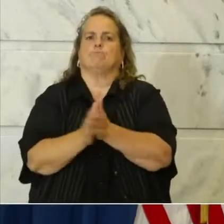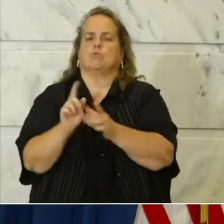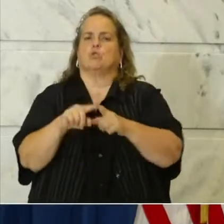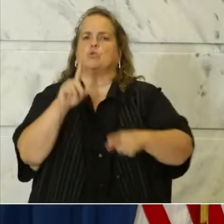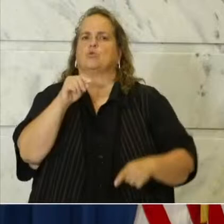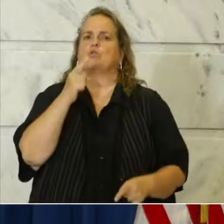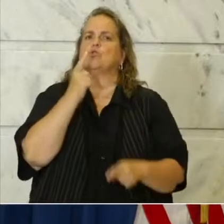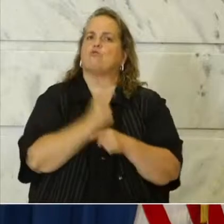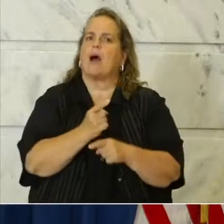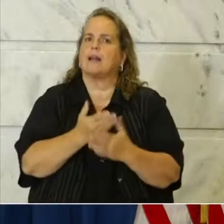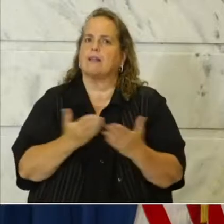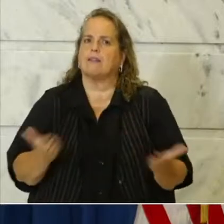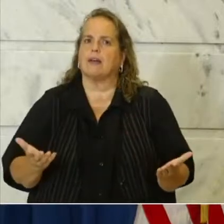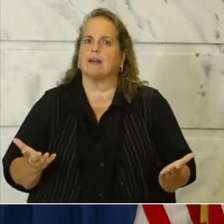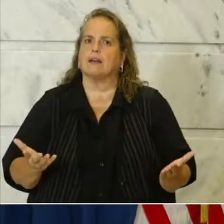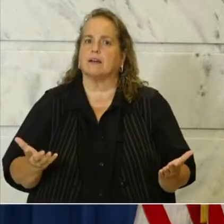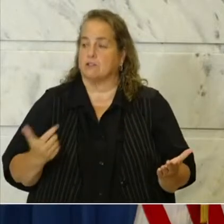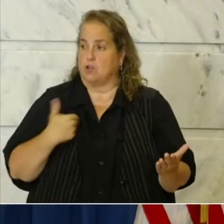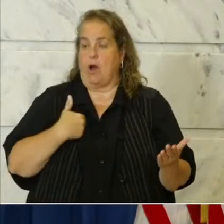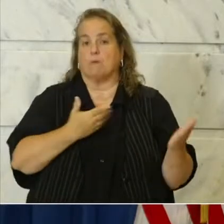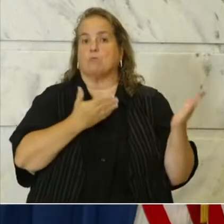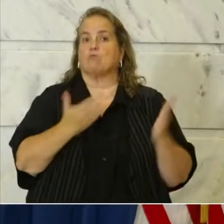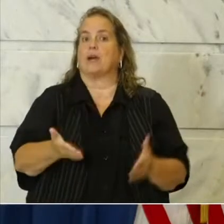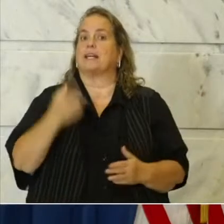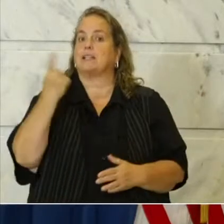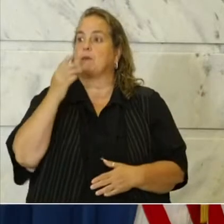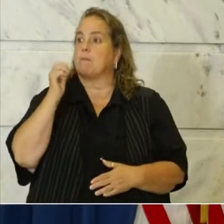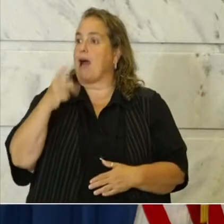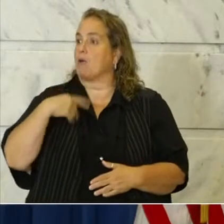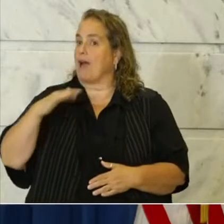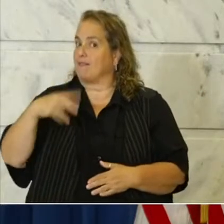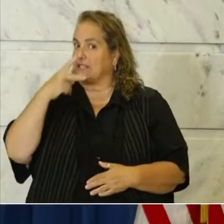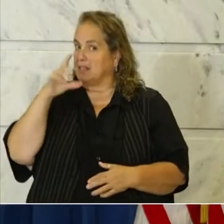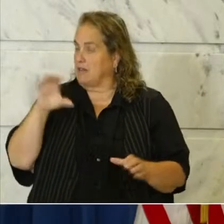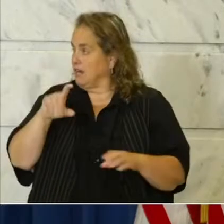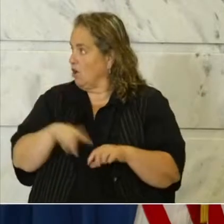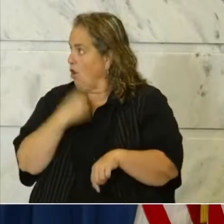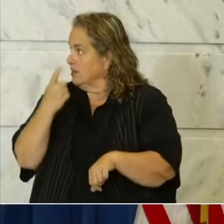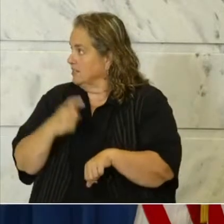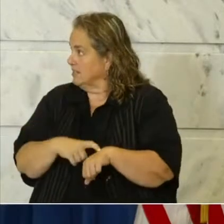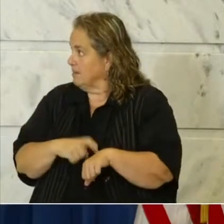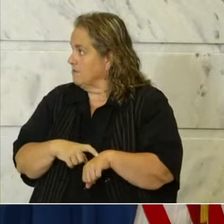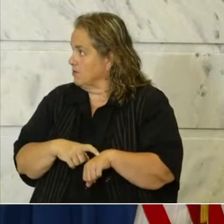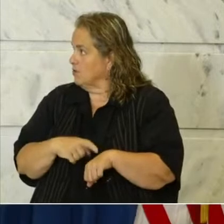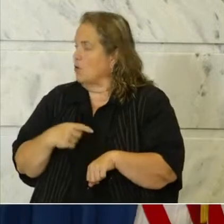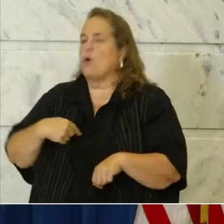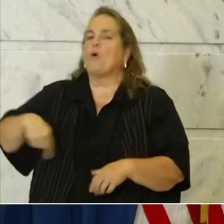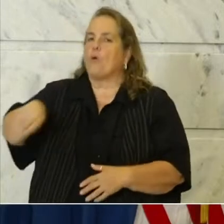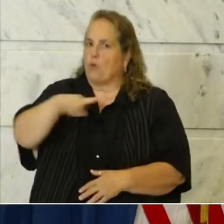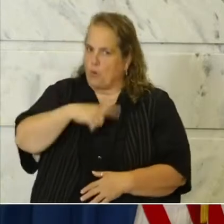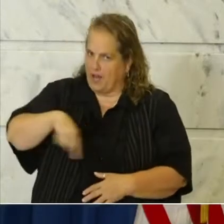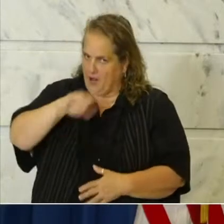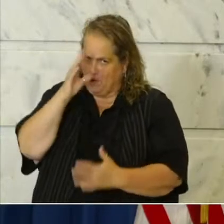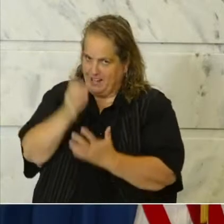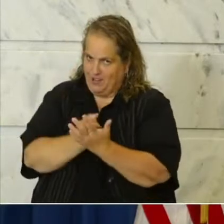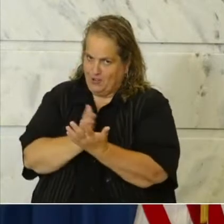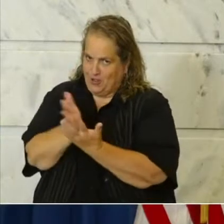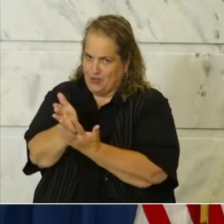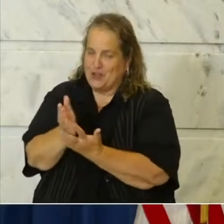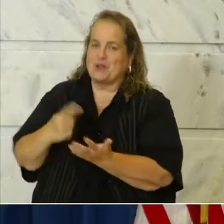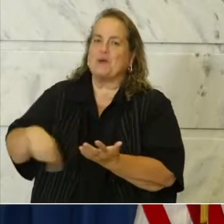bringing something back that we haven't done in a while because people need to see it. Which reminds me, we're going to get through this, and we're going to get through it together.